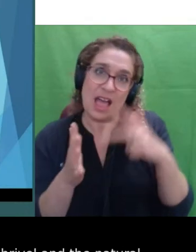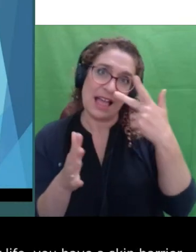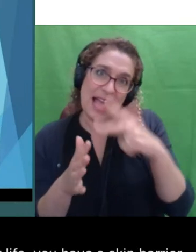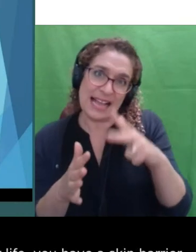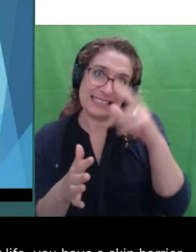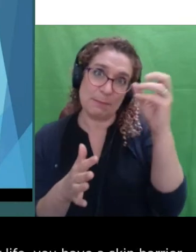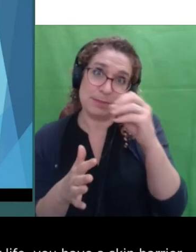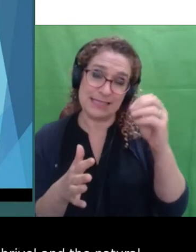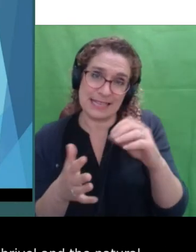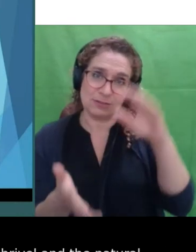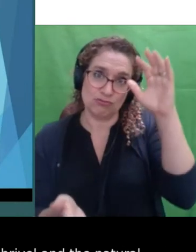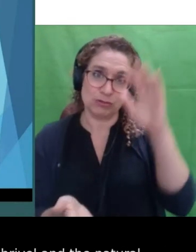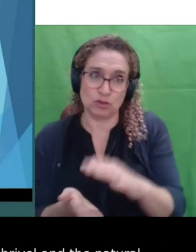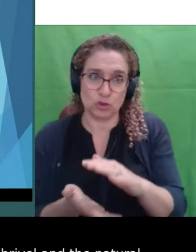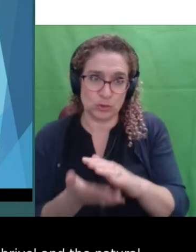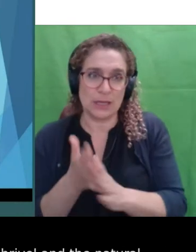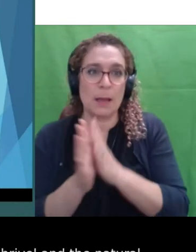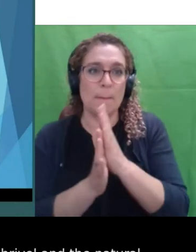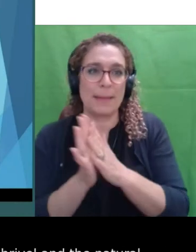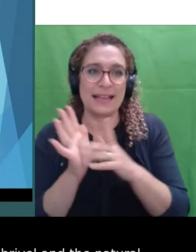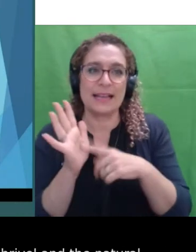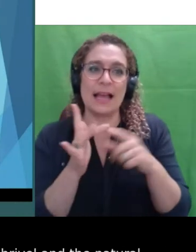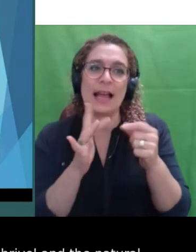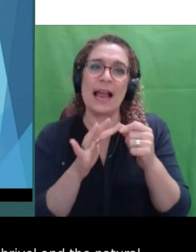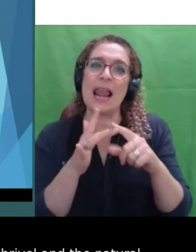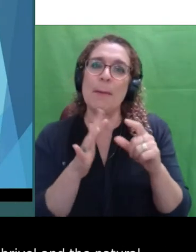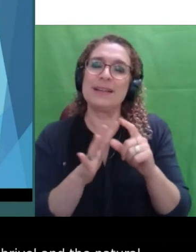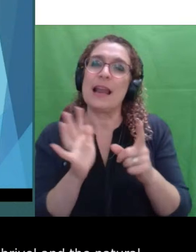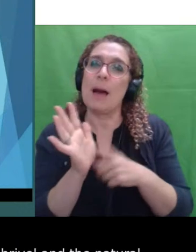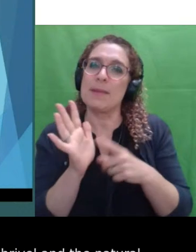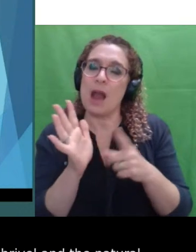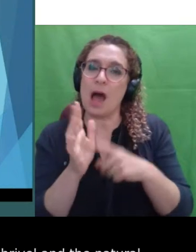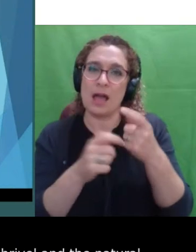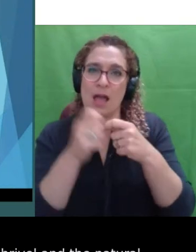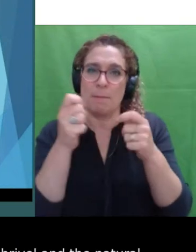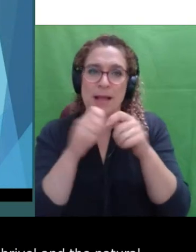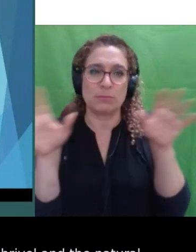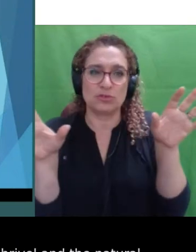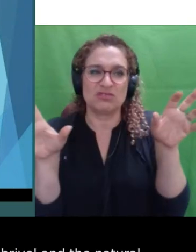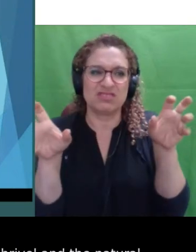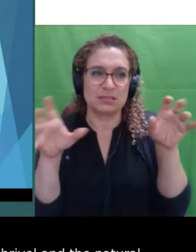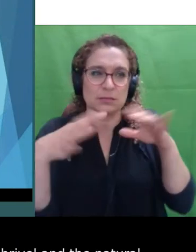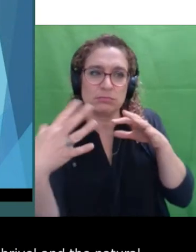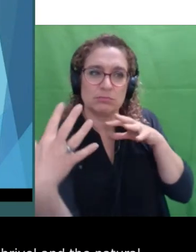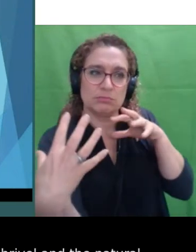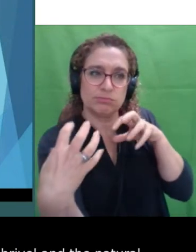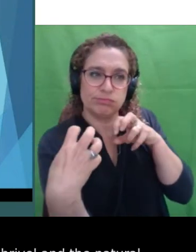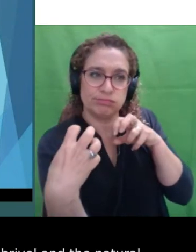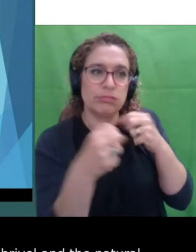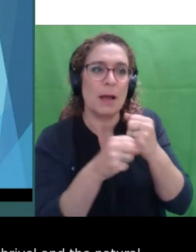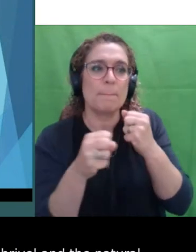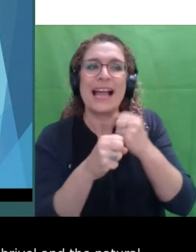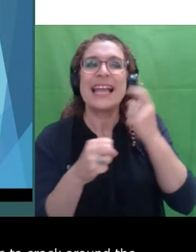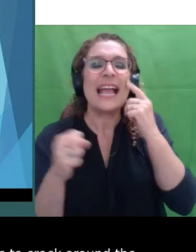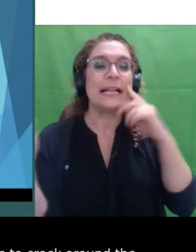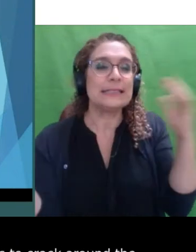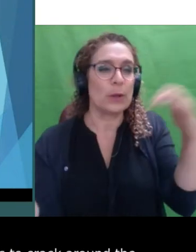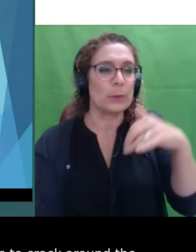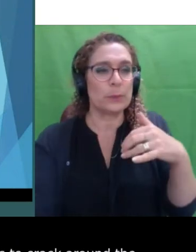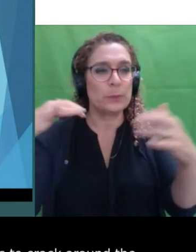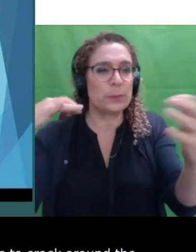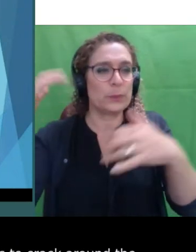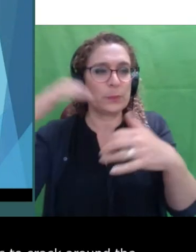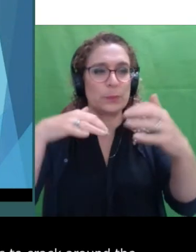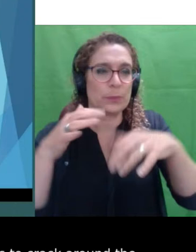and the lipid laminae light starts to crack around the shriveled corneocyte cells so you can clearly see that dry